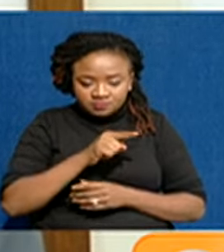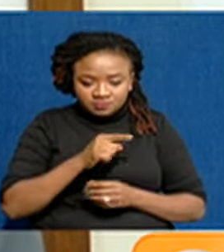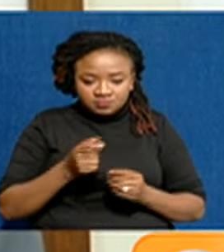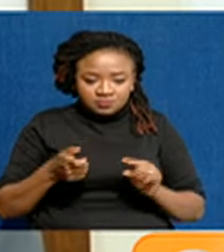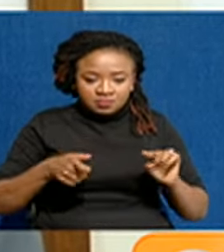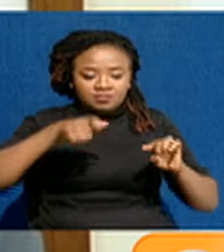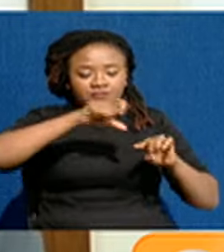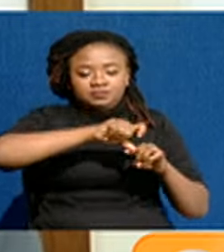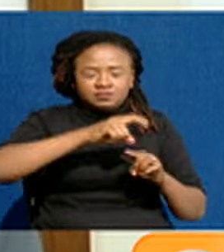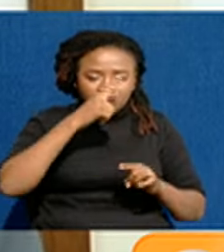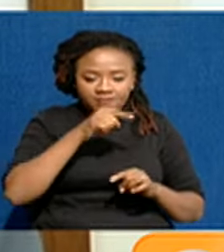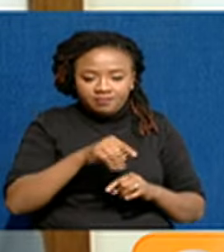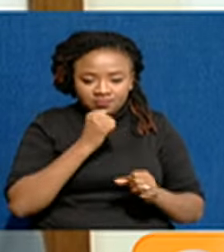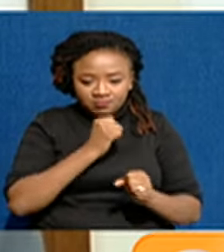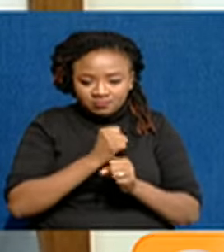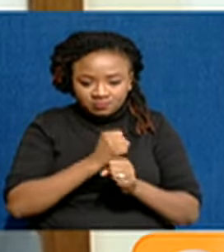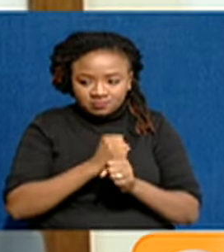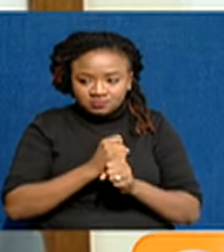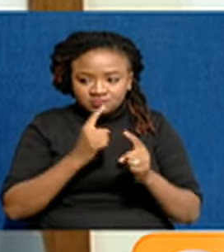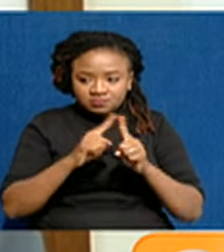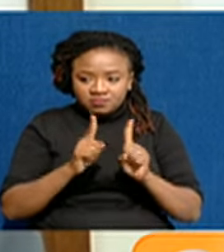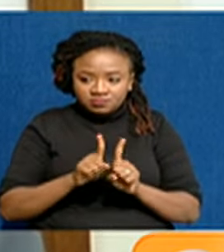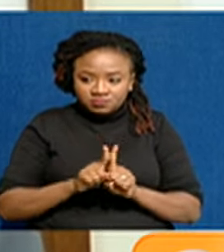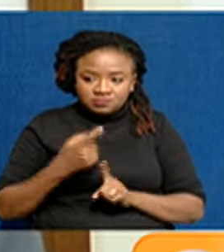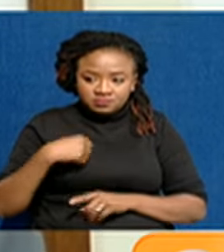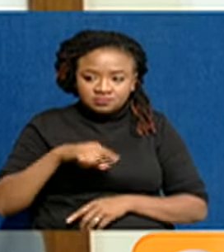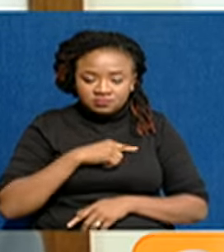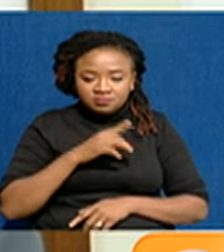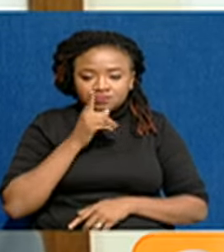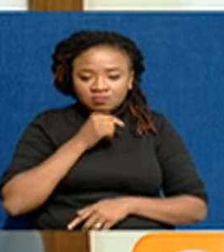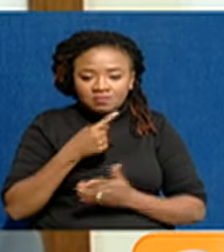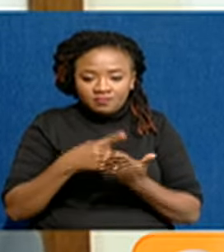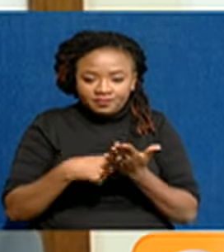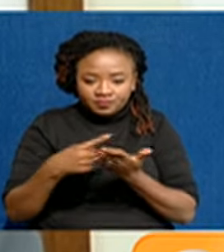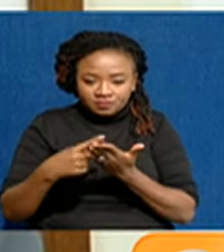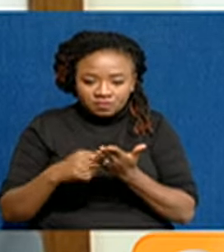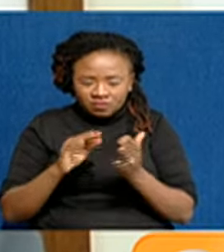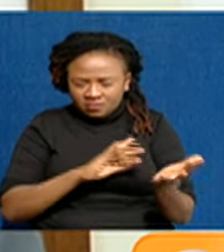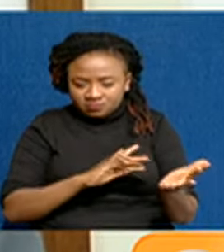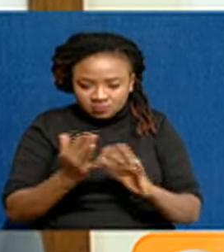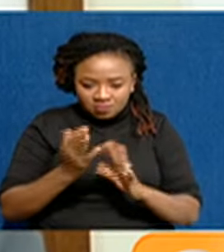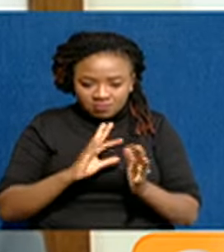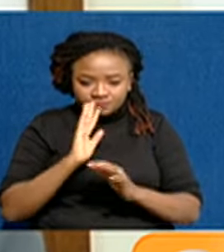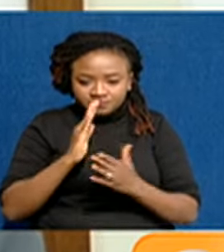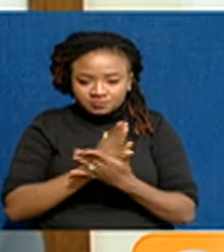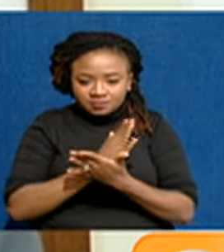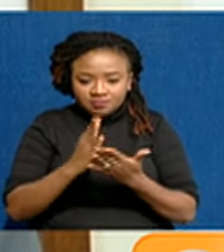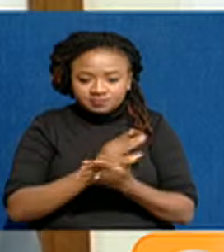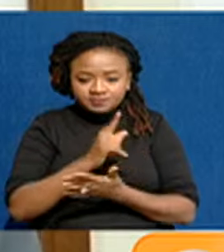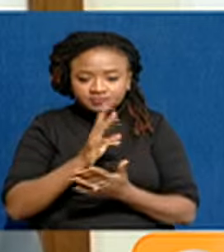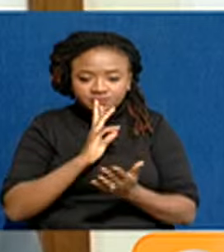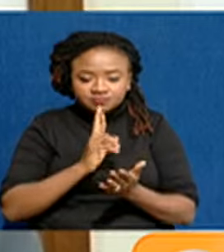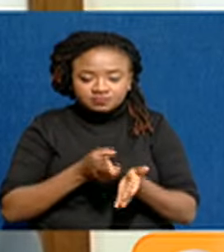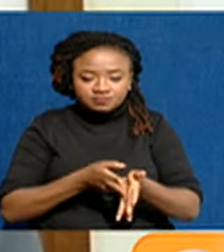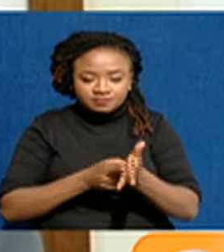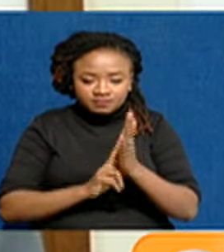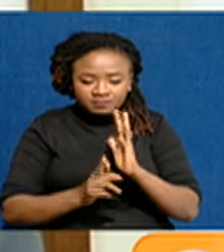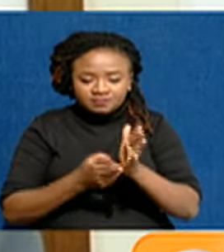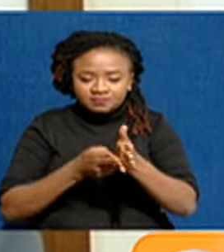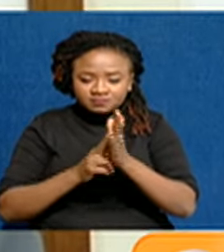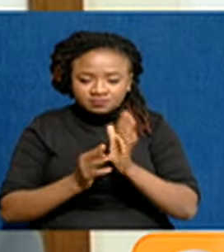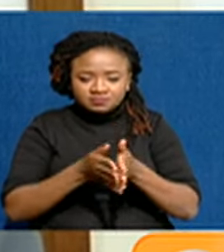work. So already we have already discussed on how to share the resources. The requests that have come are way beyond